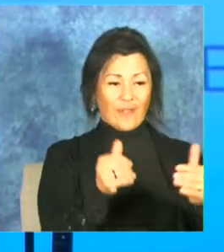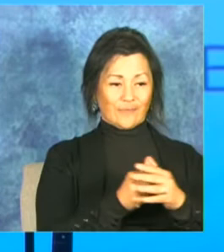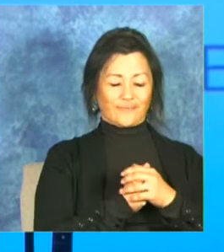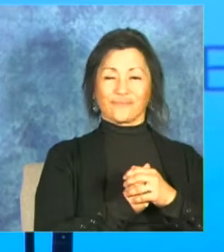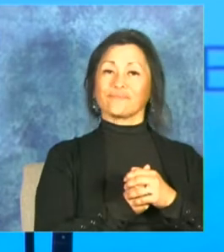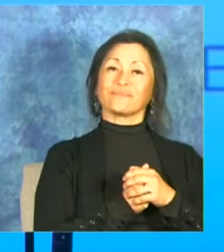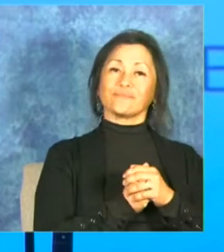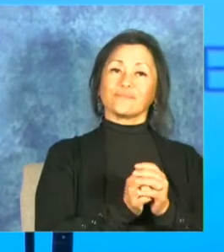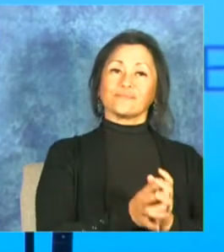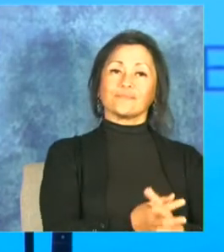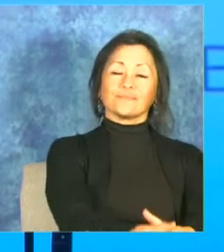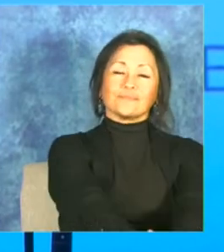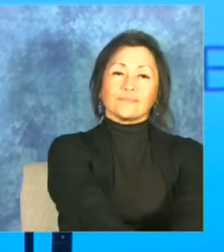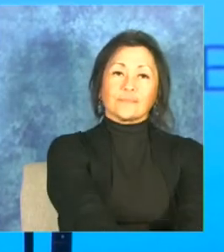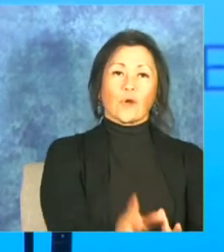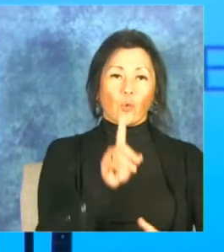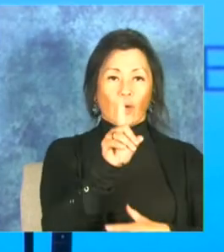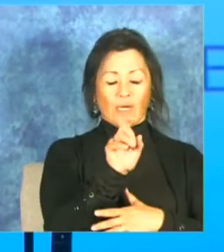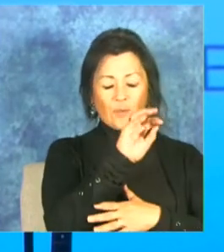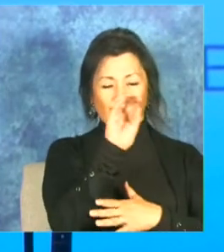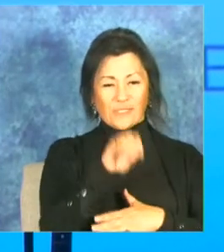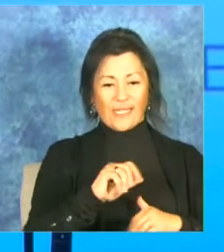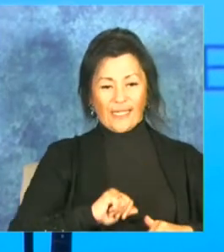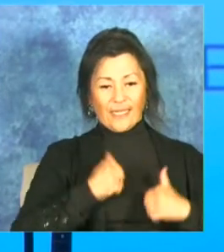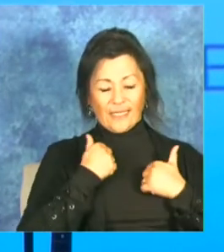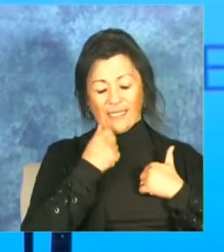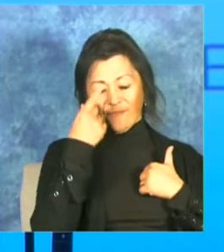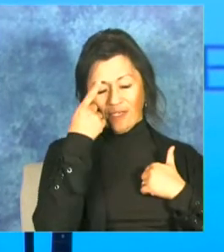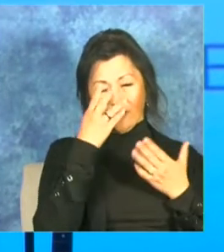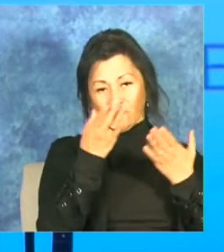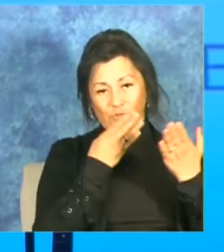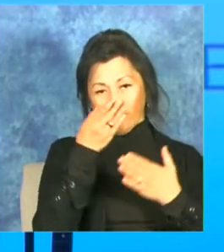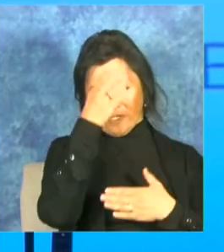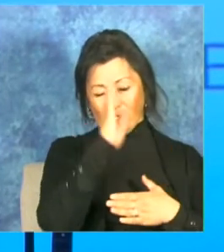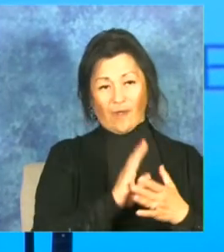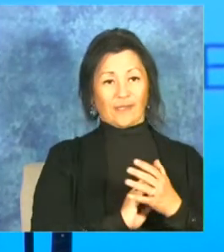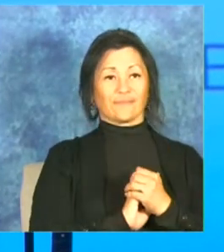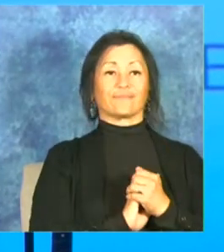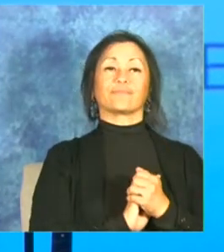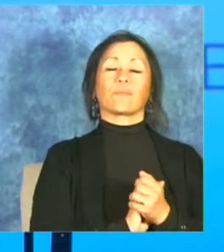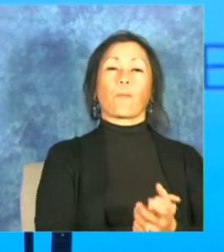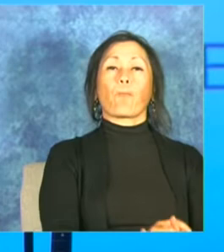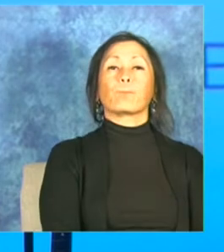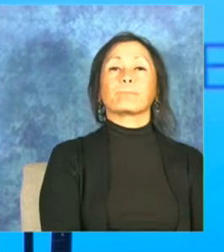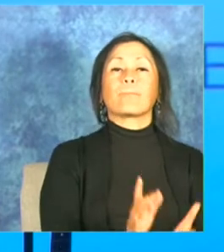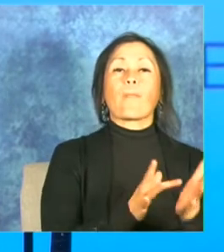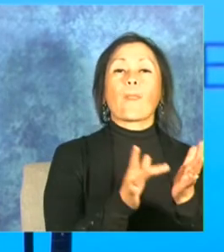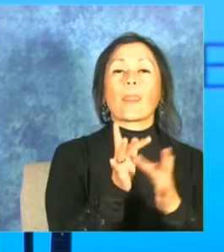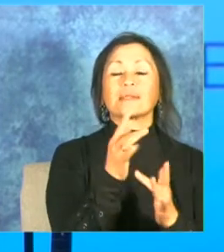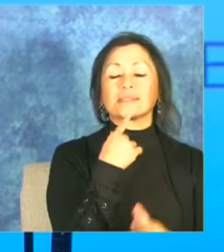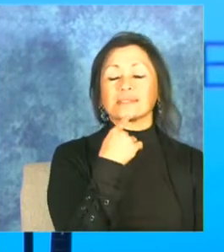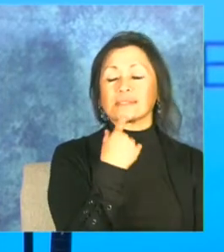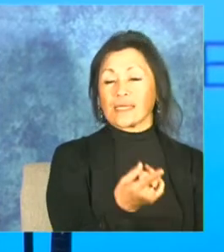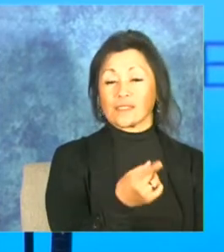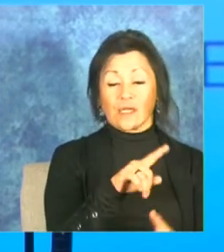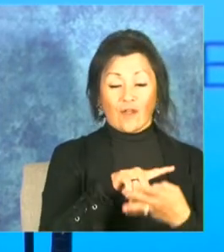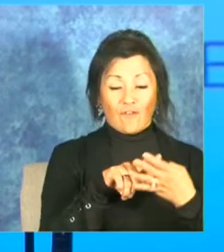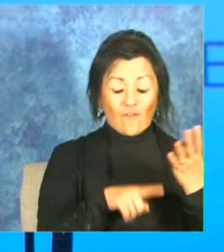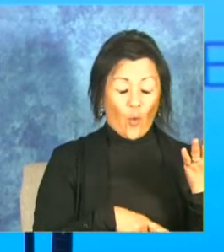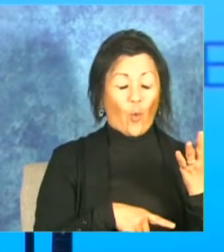for you. 100% living for the kingdom of God. And Jesus tells these